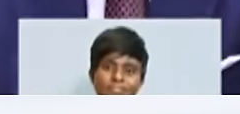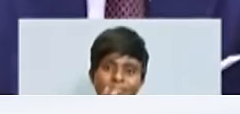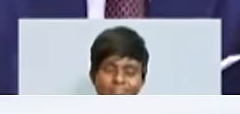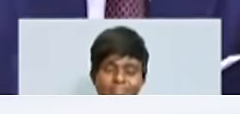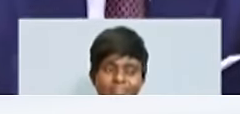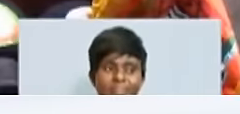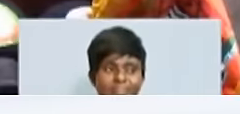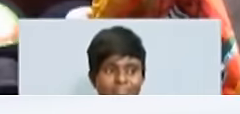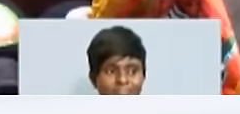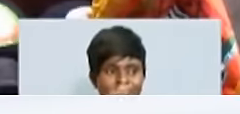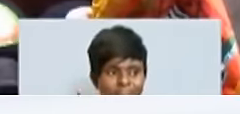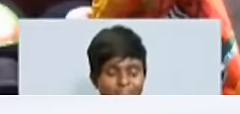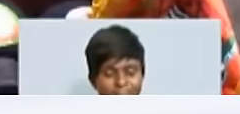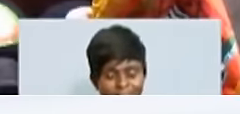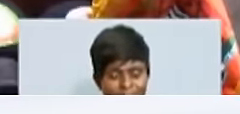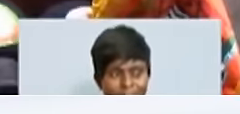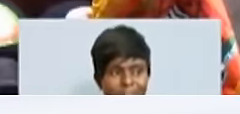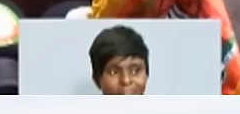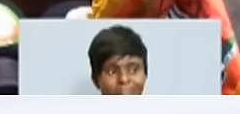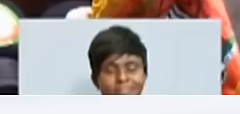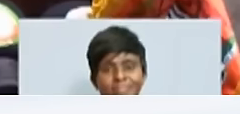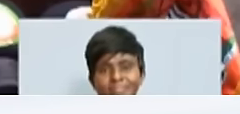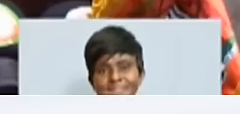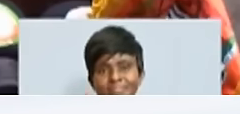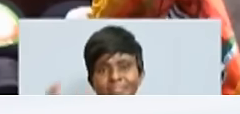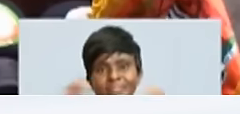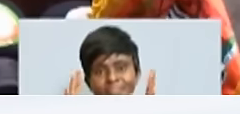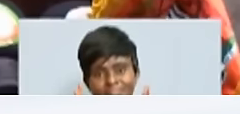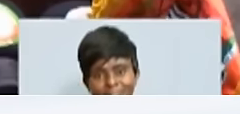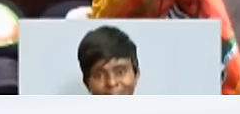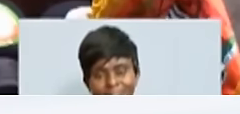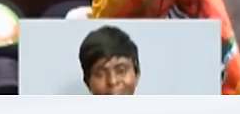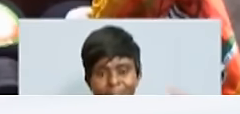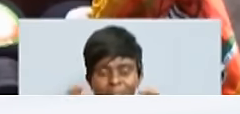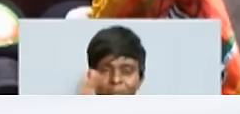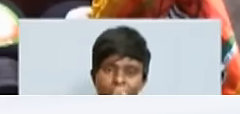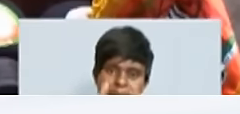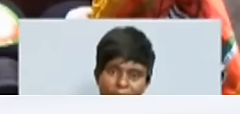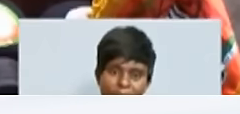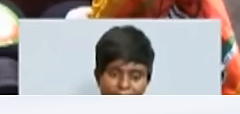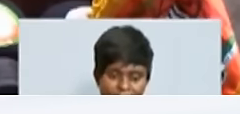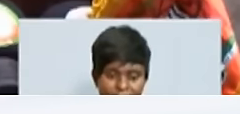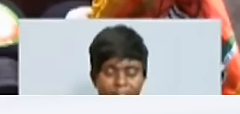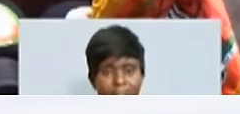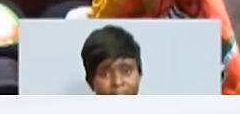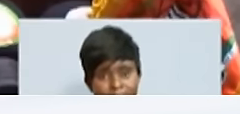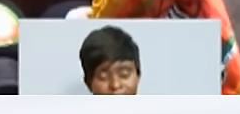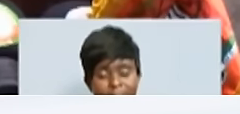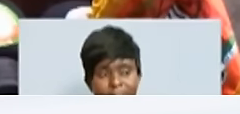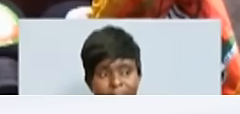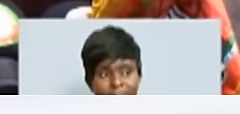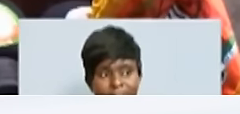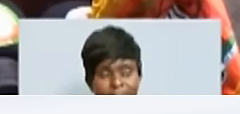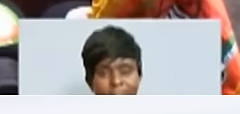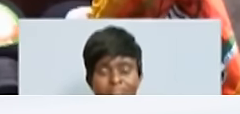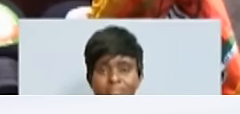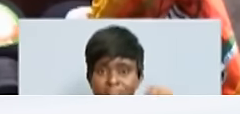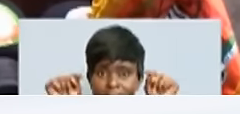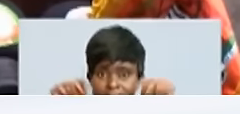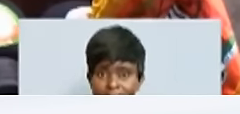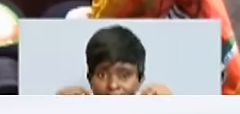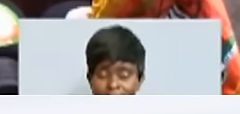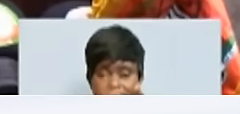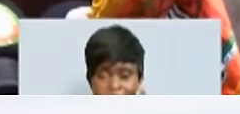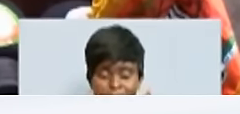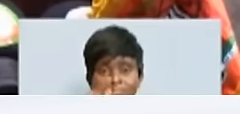want to urge all members of parliament, councillors, council chairpersons, mayors, on this call